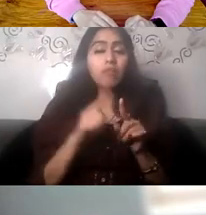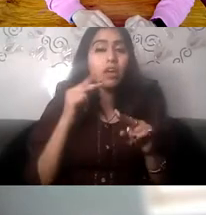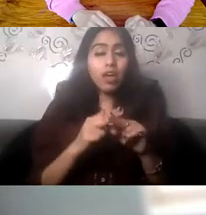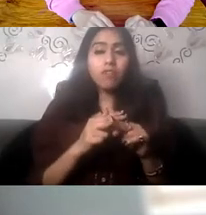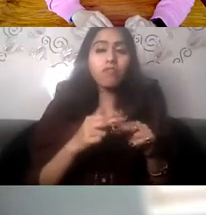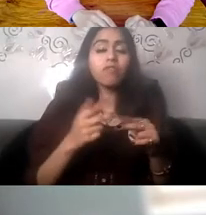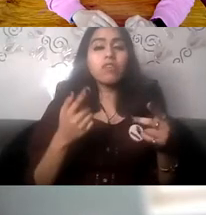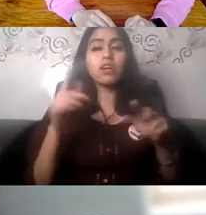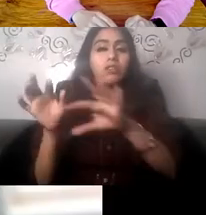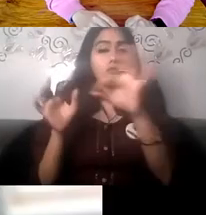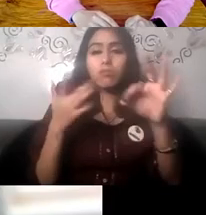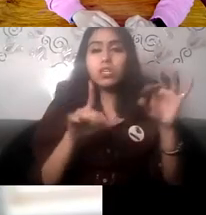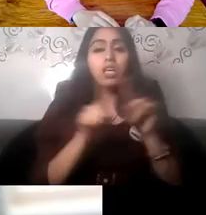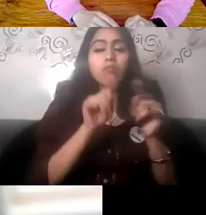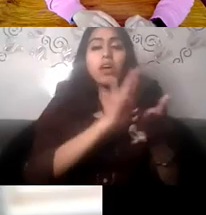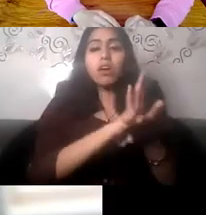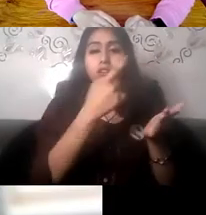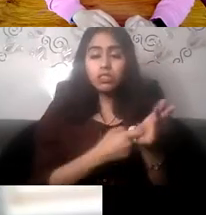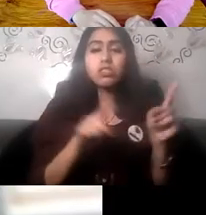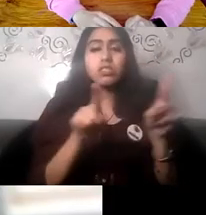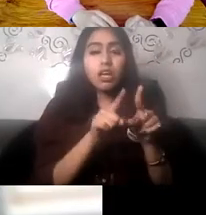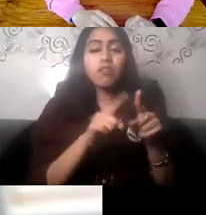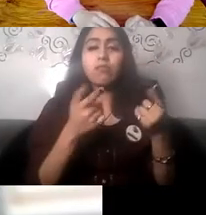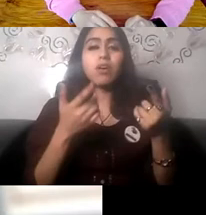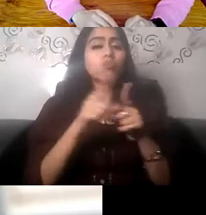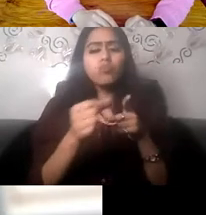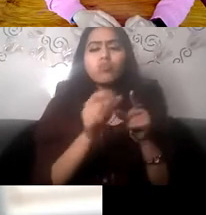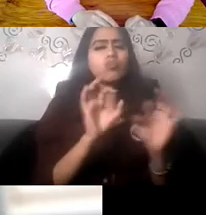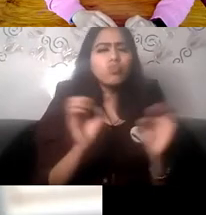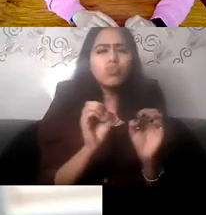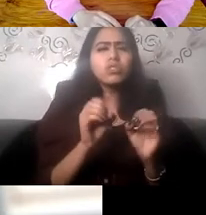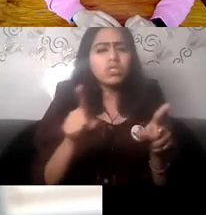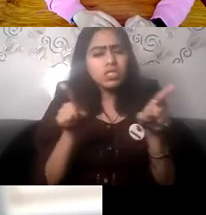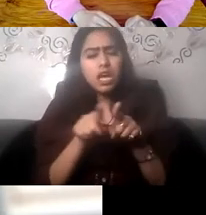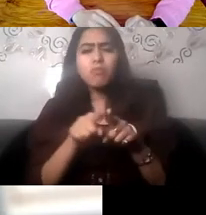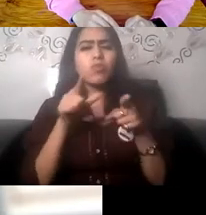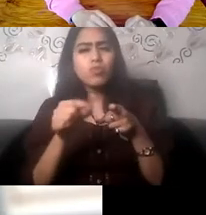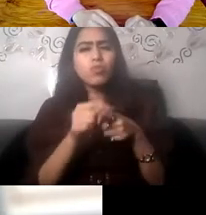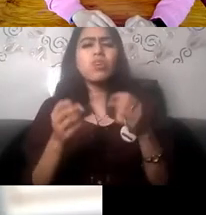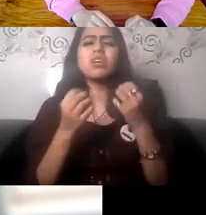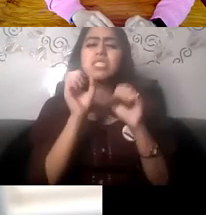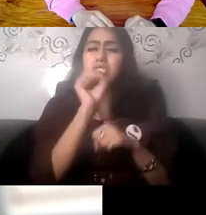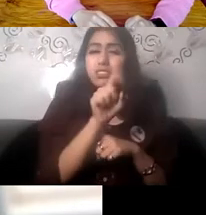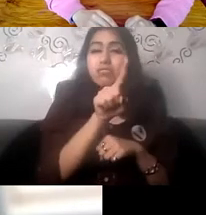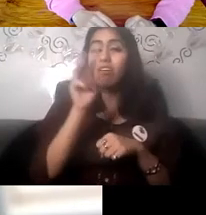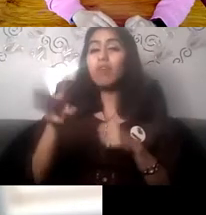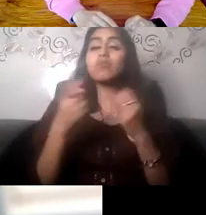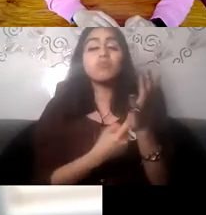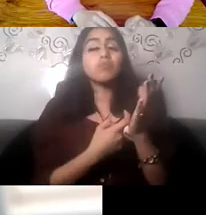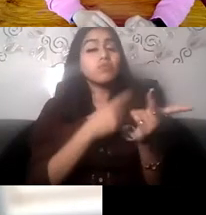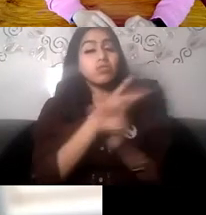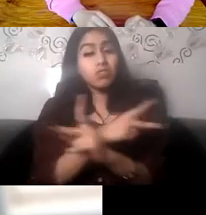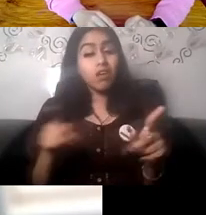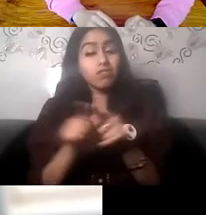come down clamping, or will the HR come down clamping like you didn't do this, you're supposed to do this. Like there's thousands of rules that you need to